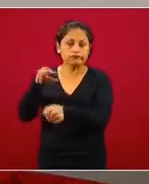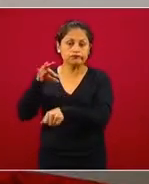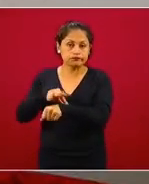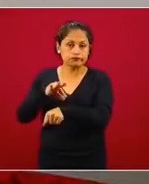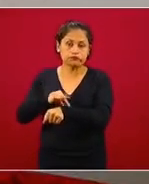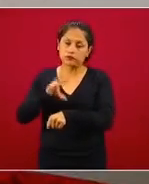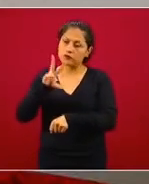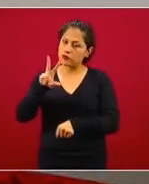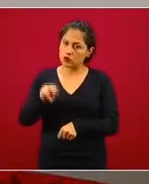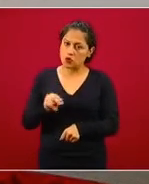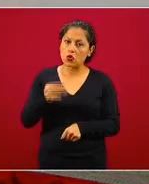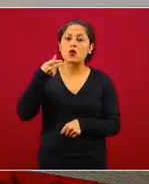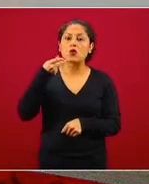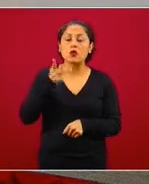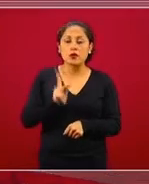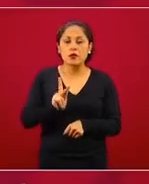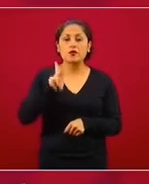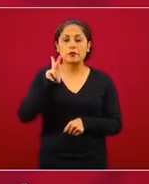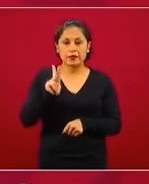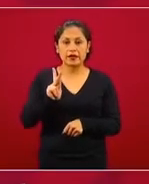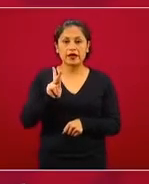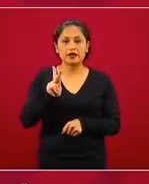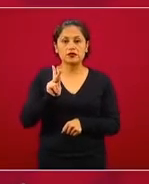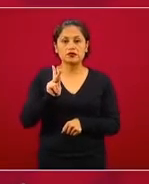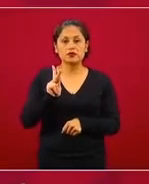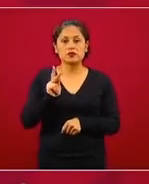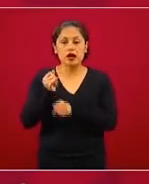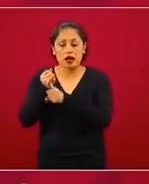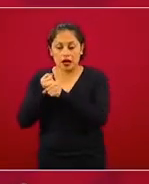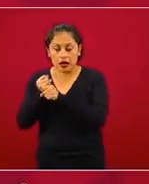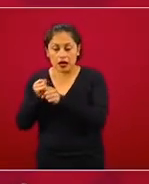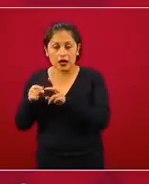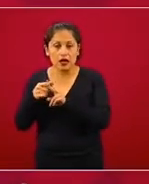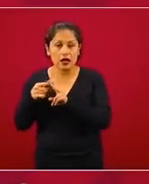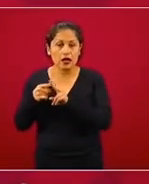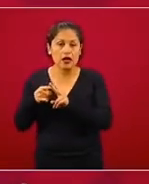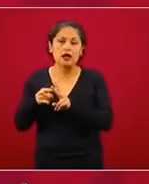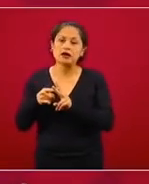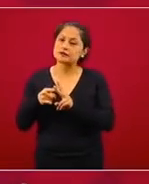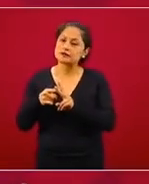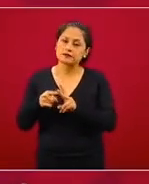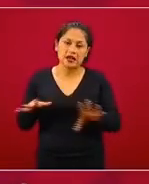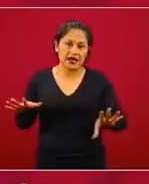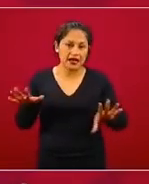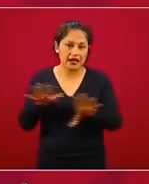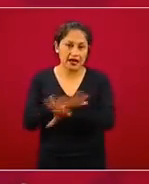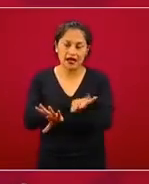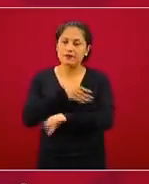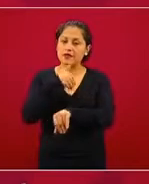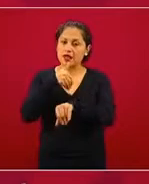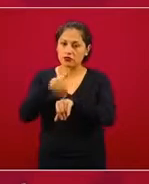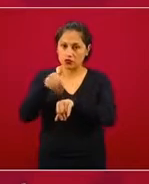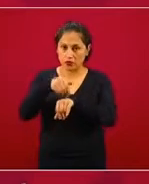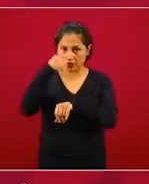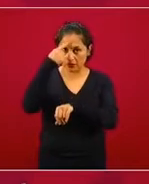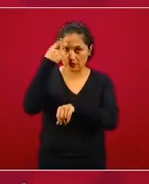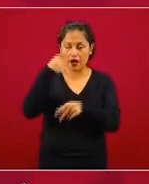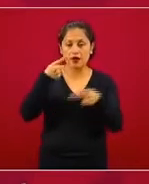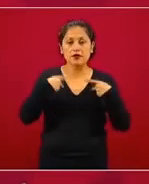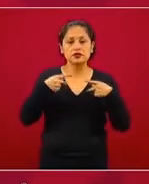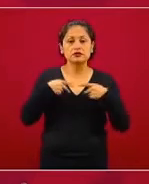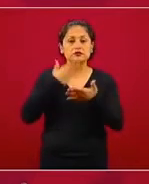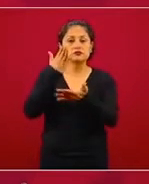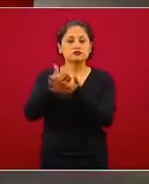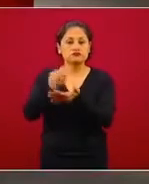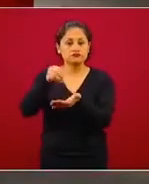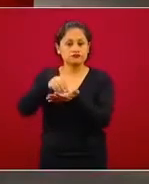of the design of our preventive measures, which are obviously to prevent contagion, we are